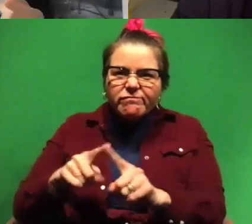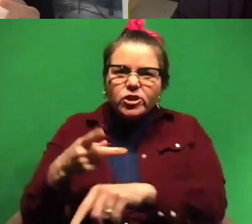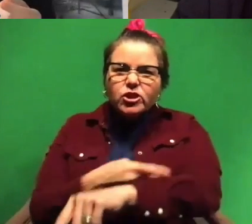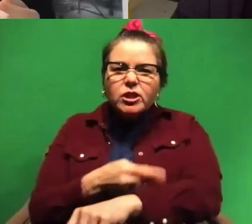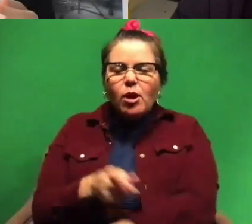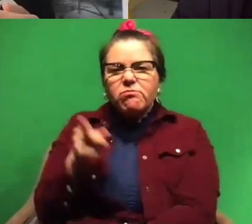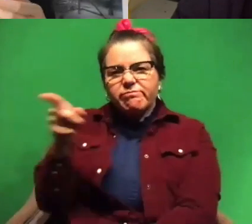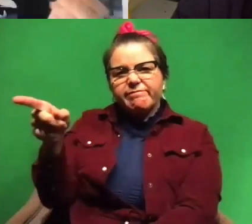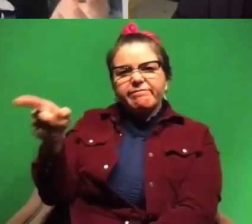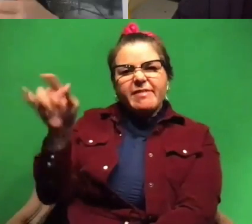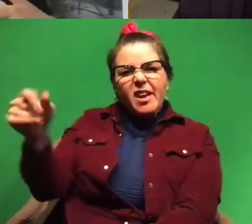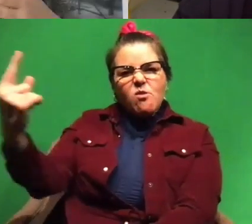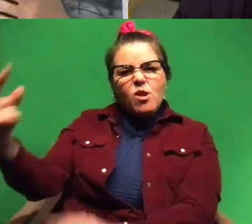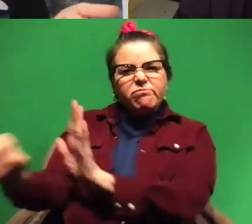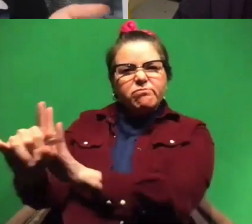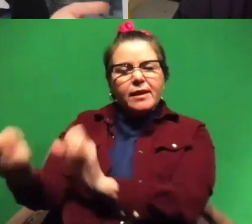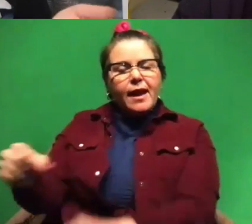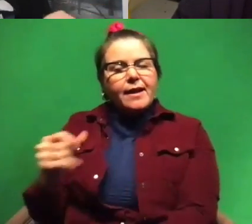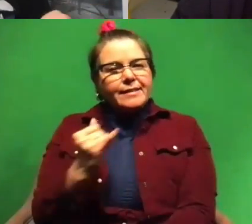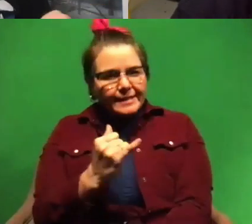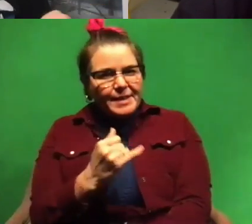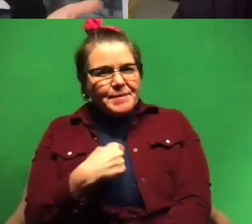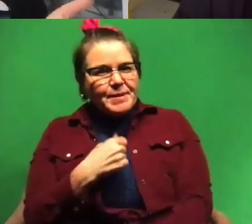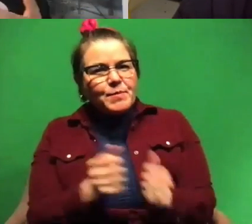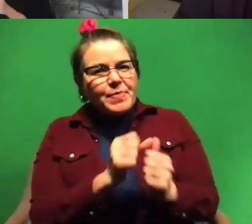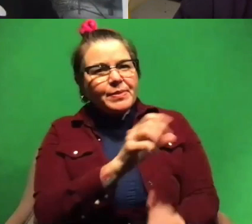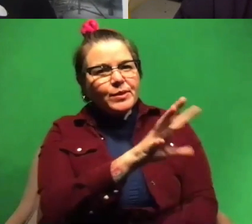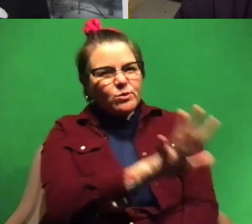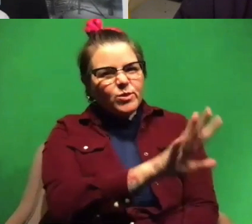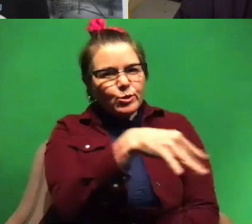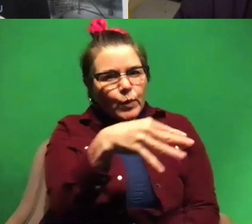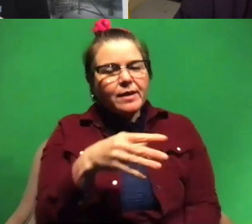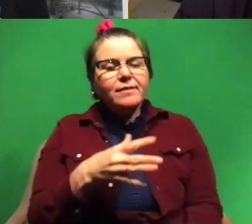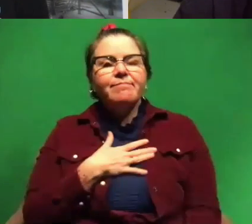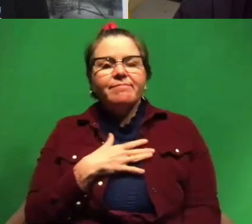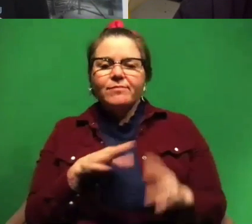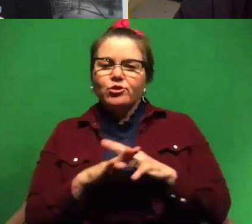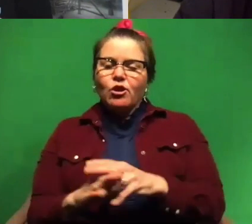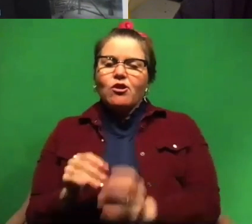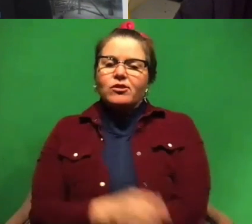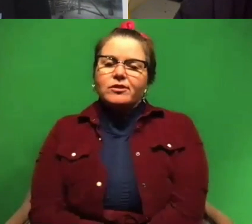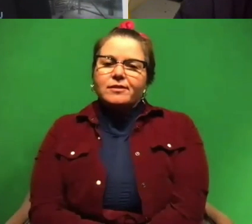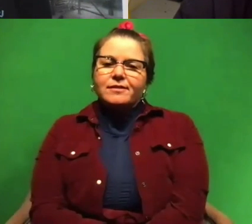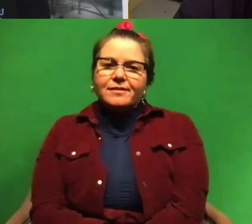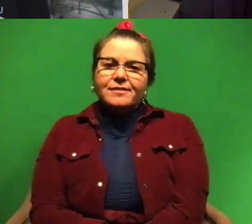oh, that's that sheep. And that's us with our squid and our sharks, probably, you know? And